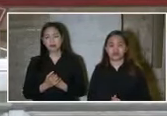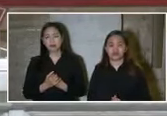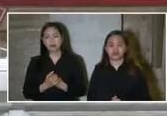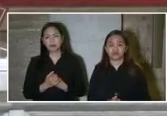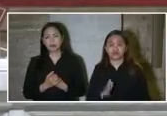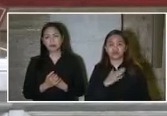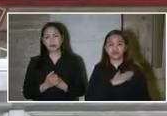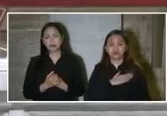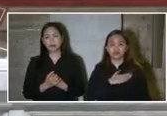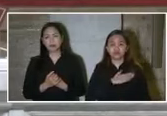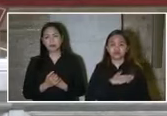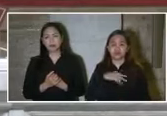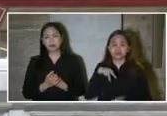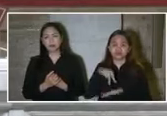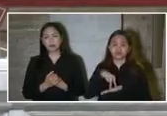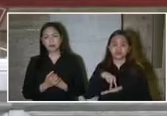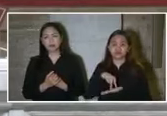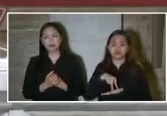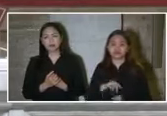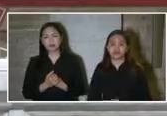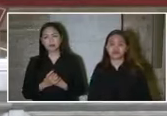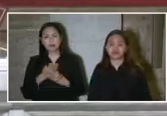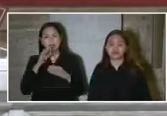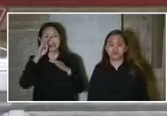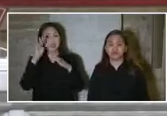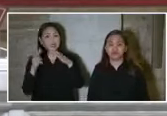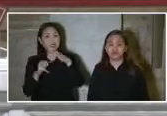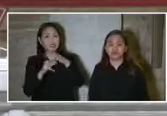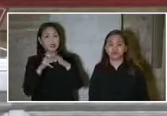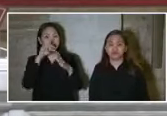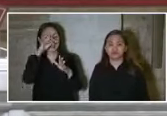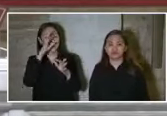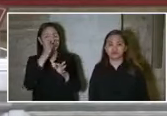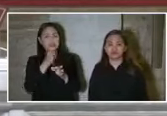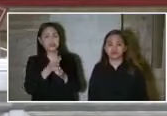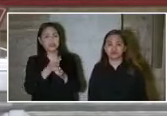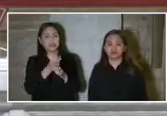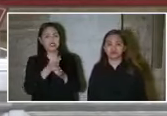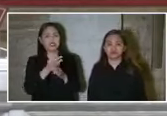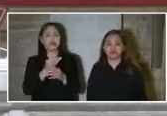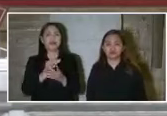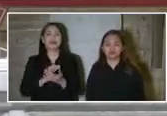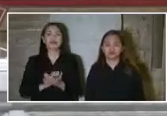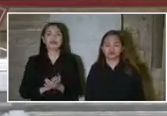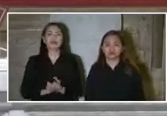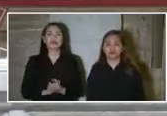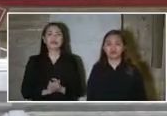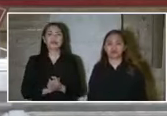Please stand. The mystery of faith.